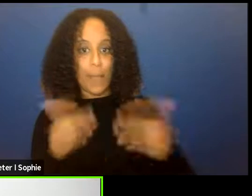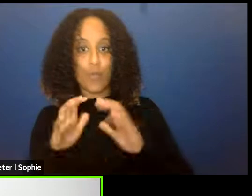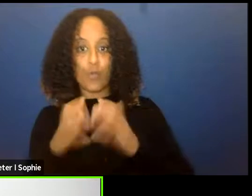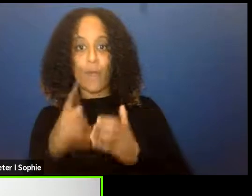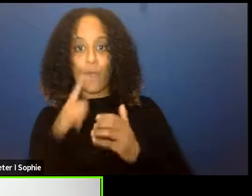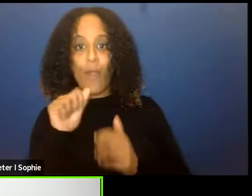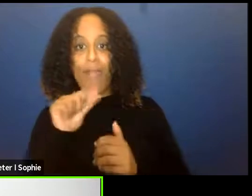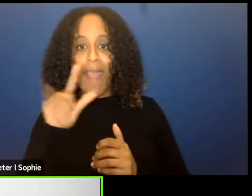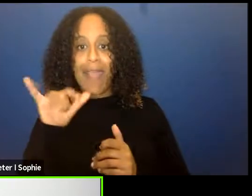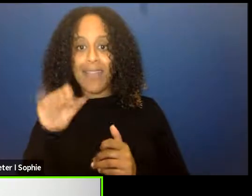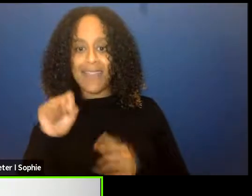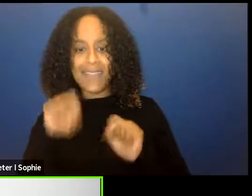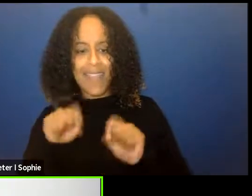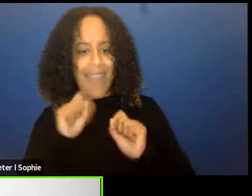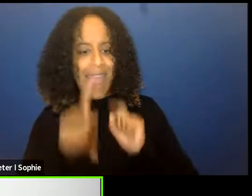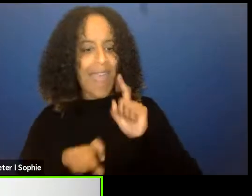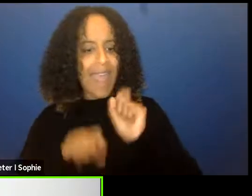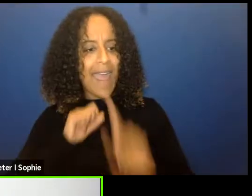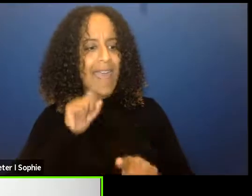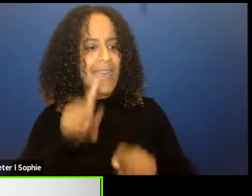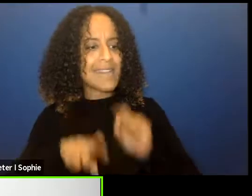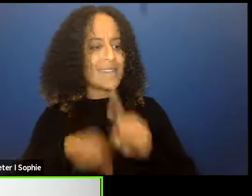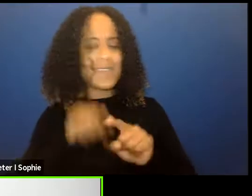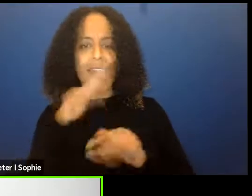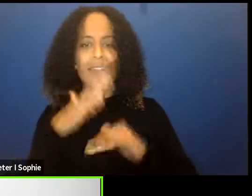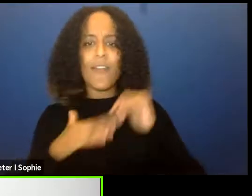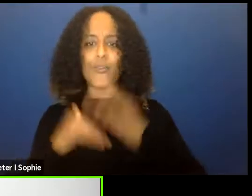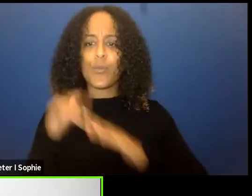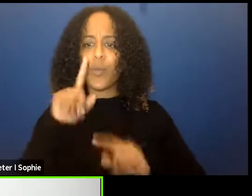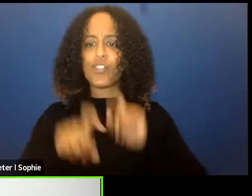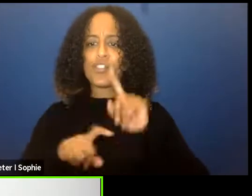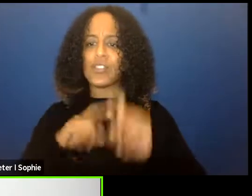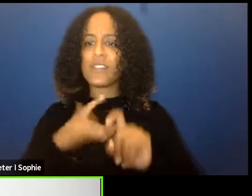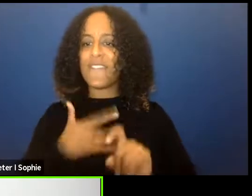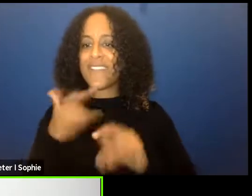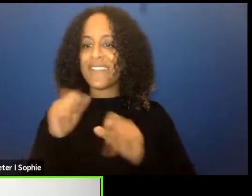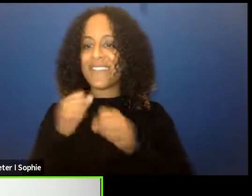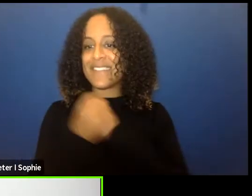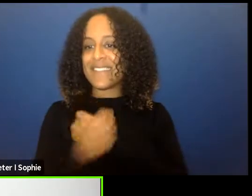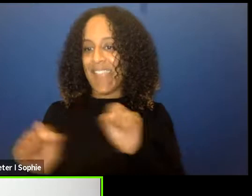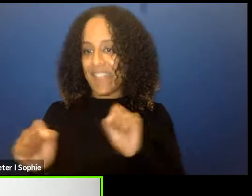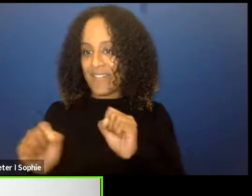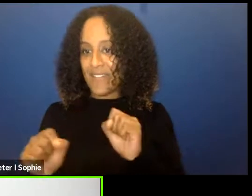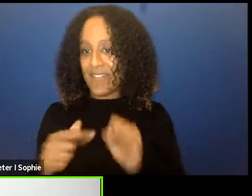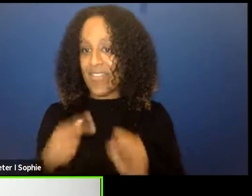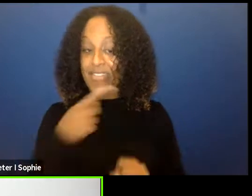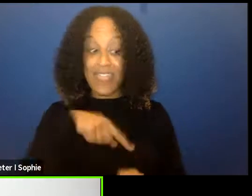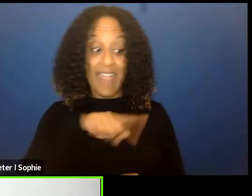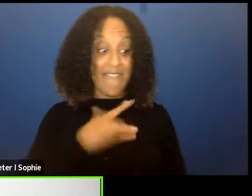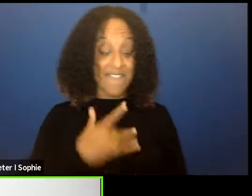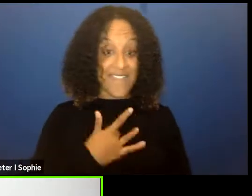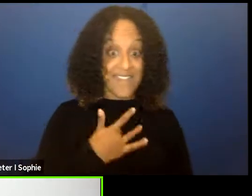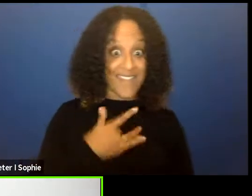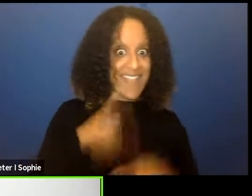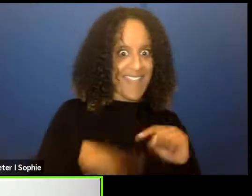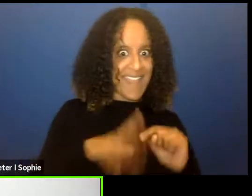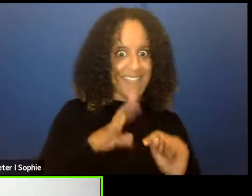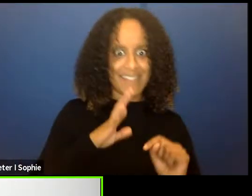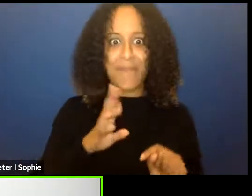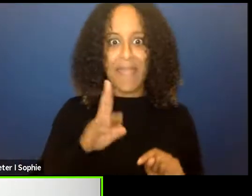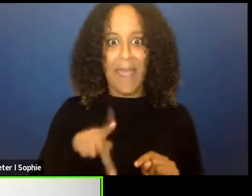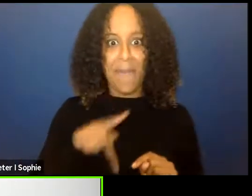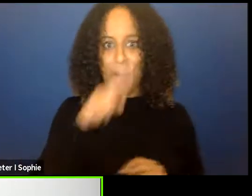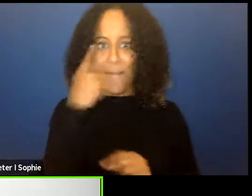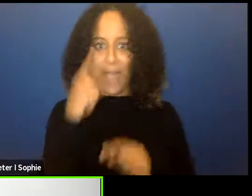so they can ask uncomfortable questions they want to ask and also feel safe. They feel like they can't speak up in our Black